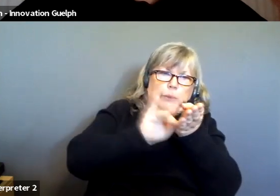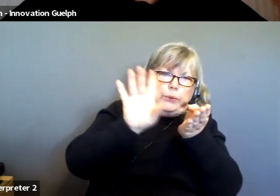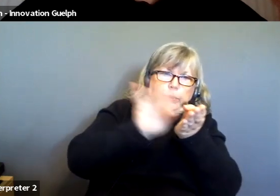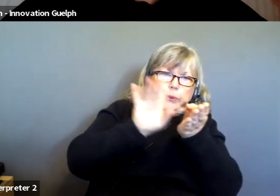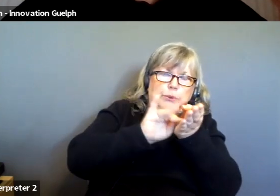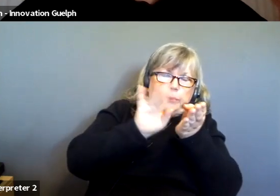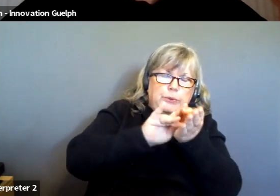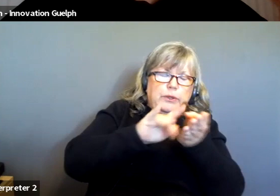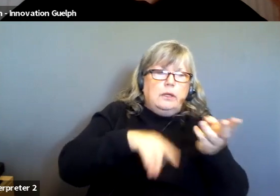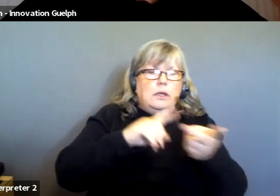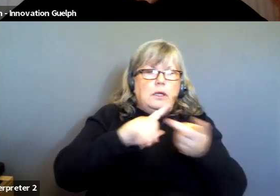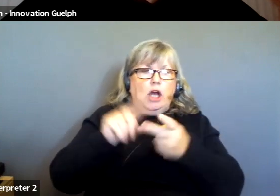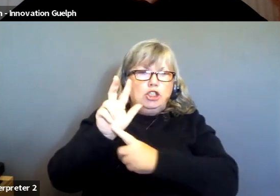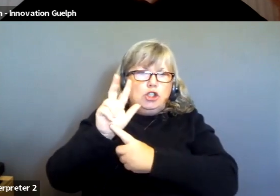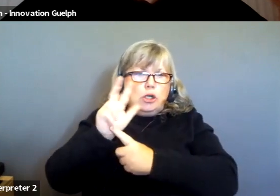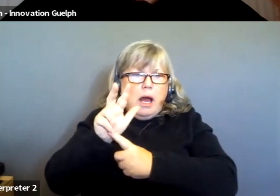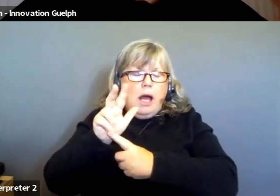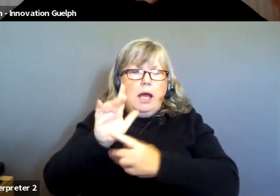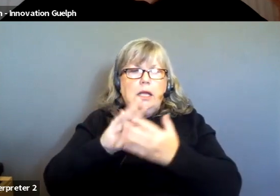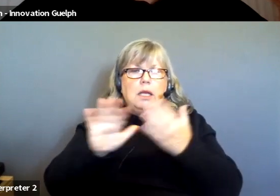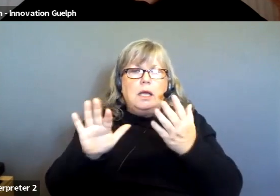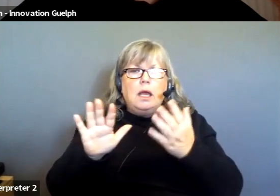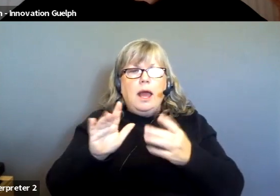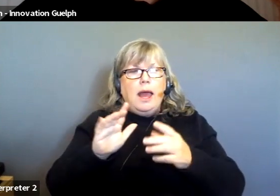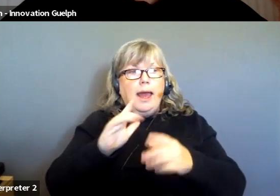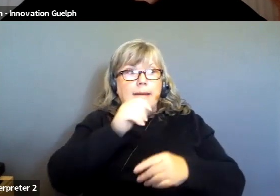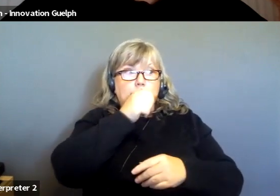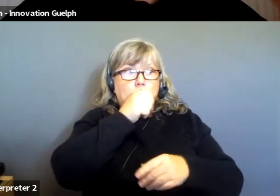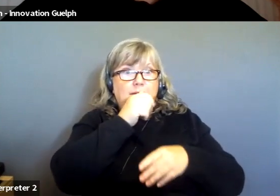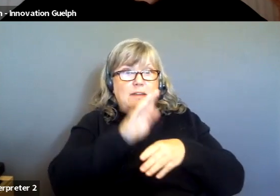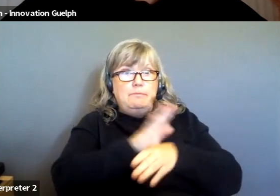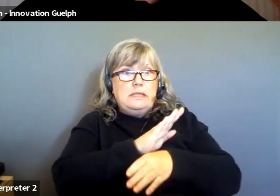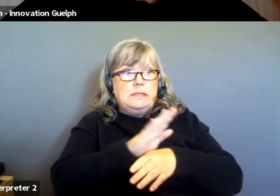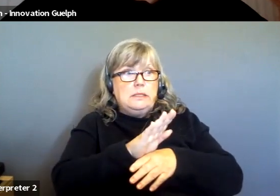they've also helped push the private sector to,